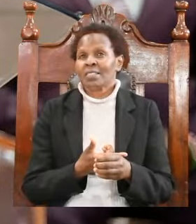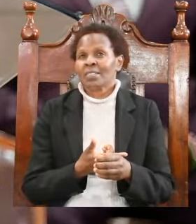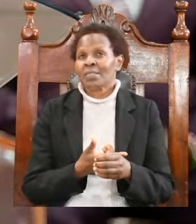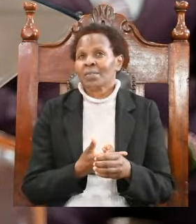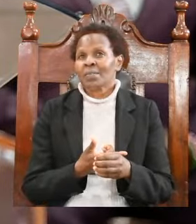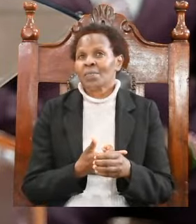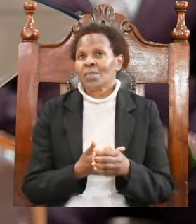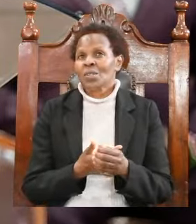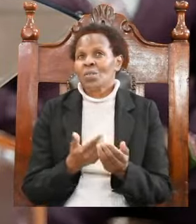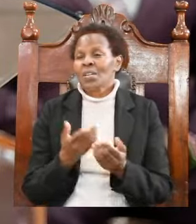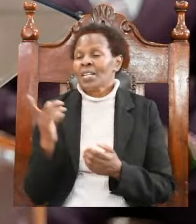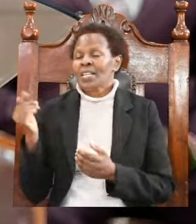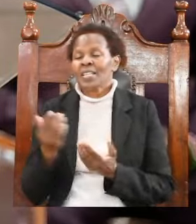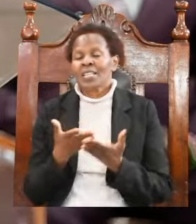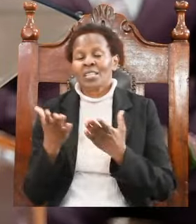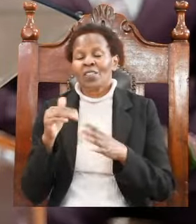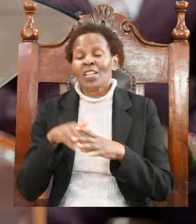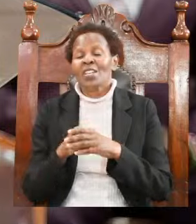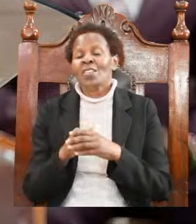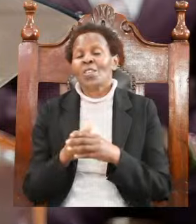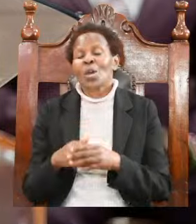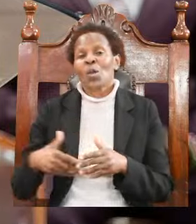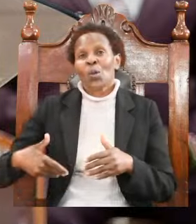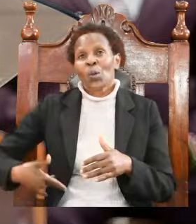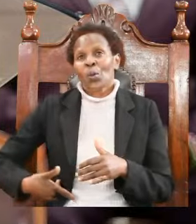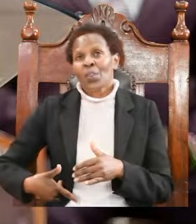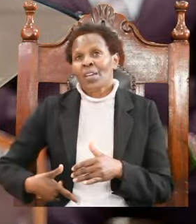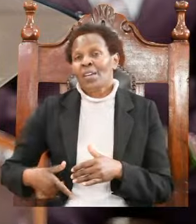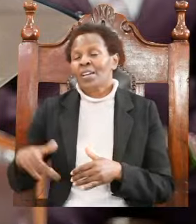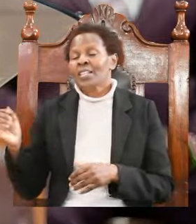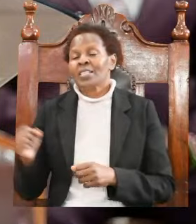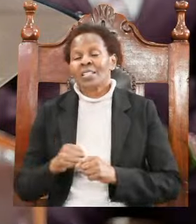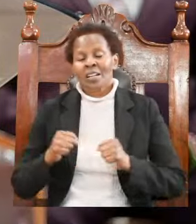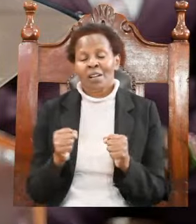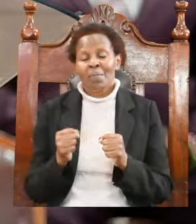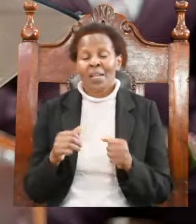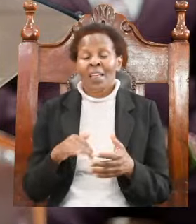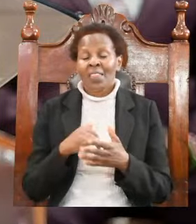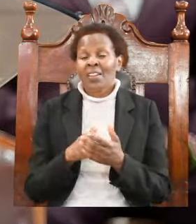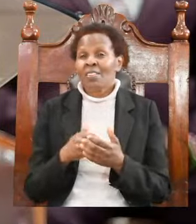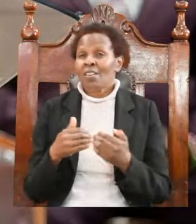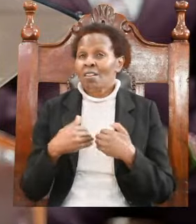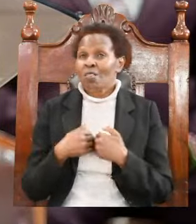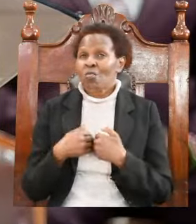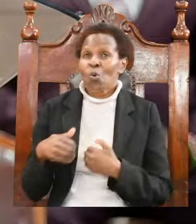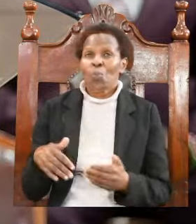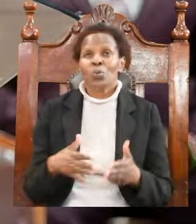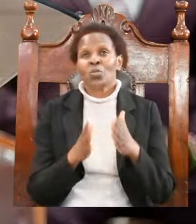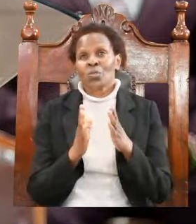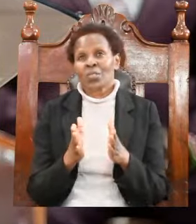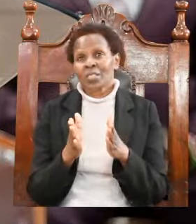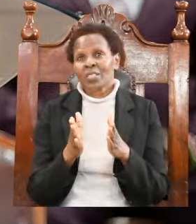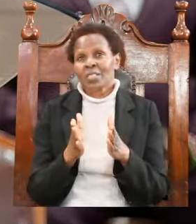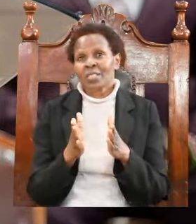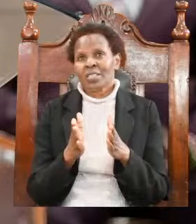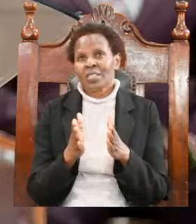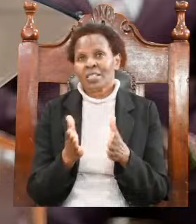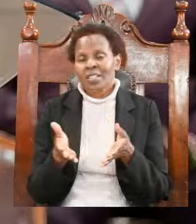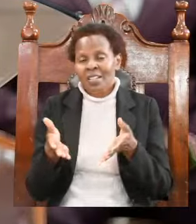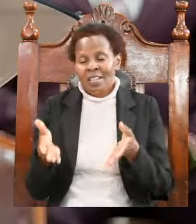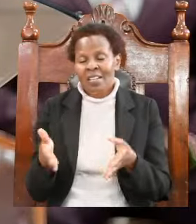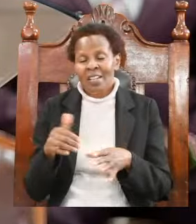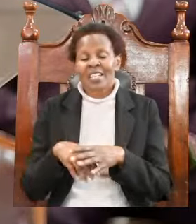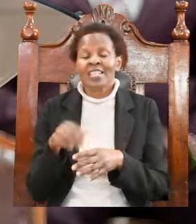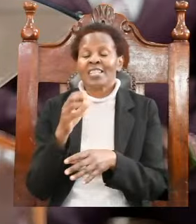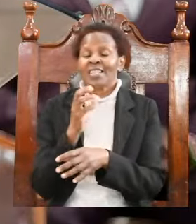We serve with the youth, and we are grateful that we have been given this platform in this church.